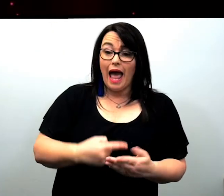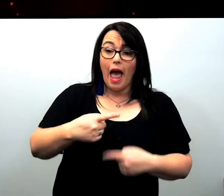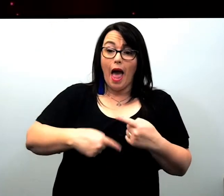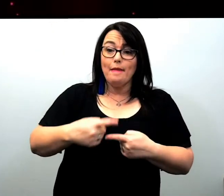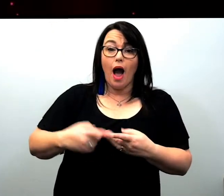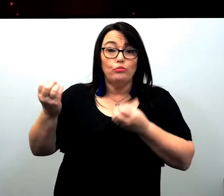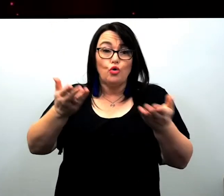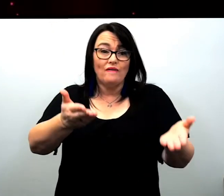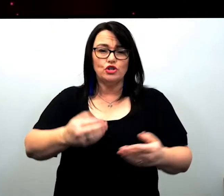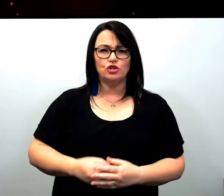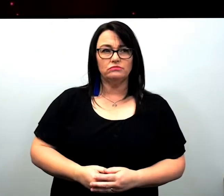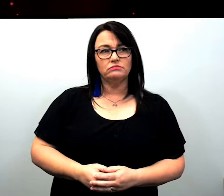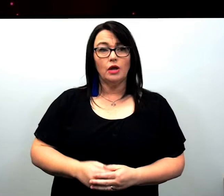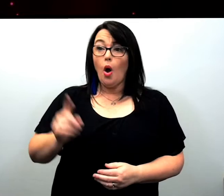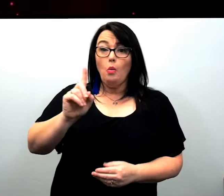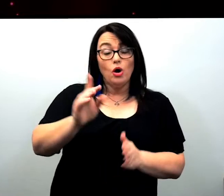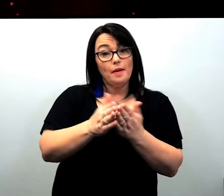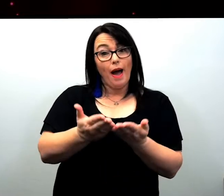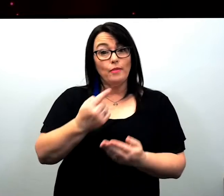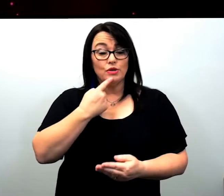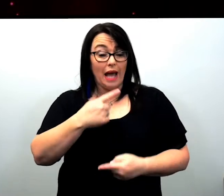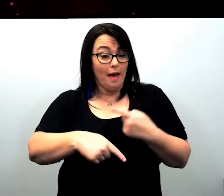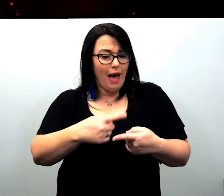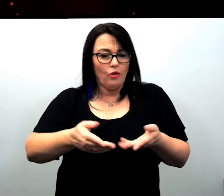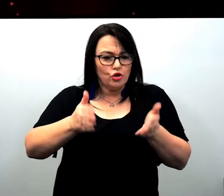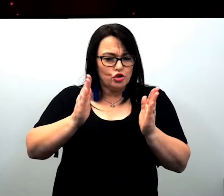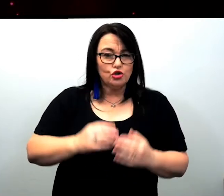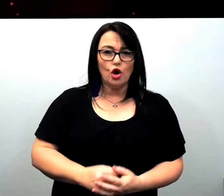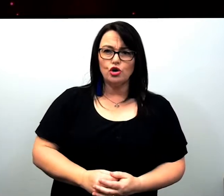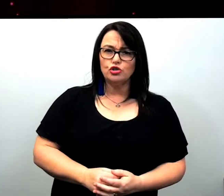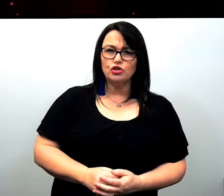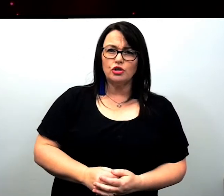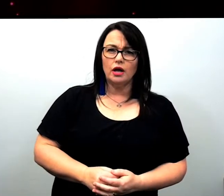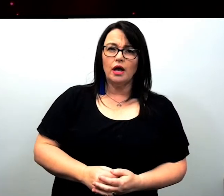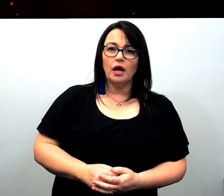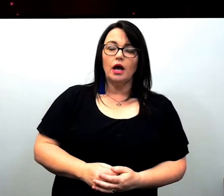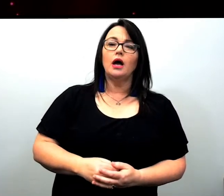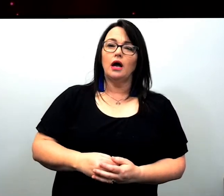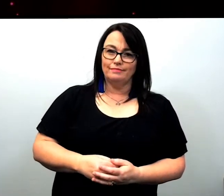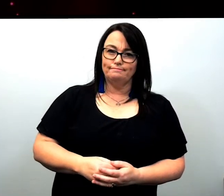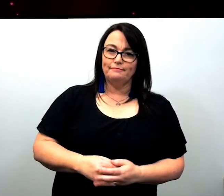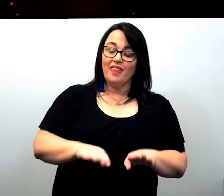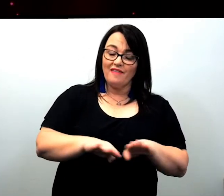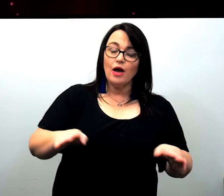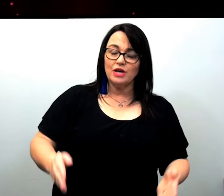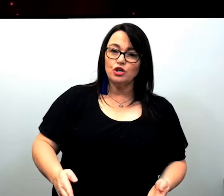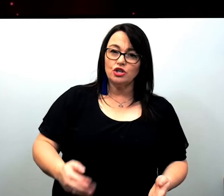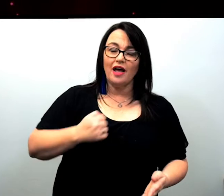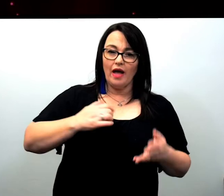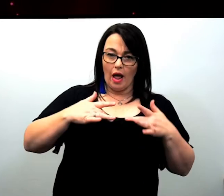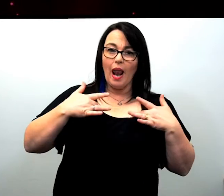about everything we do? That's what we base our lives on. The Word of God, biblical